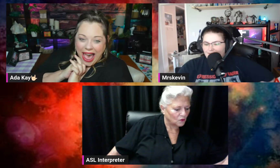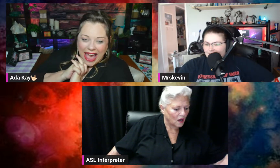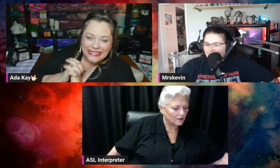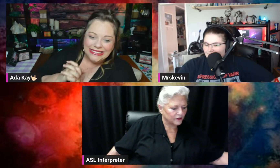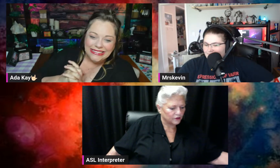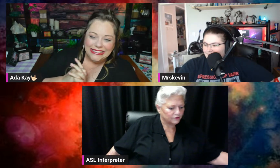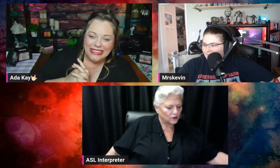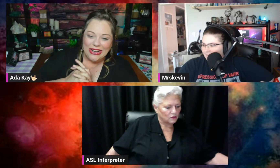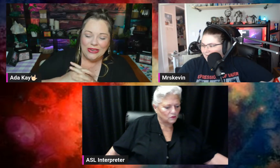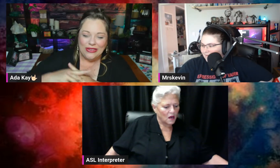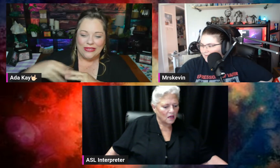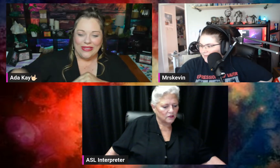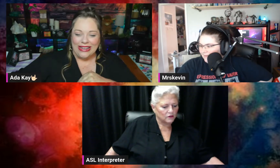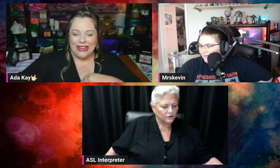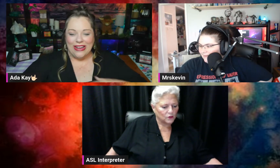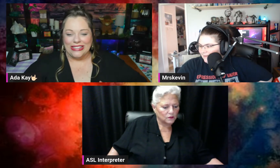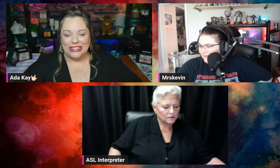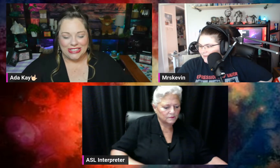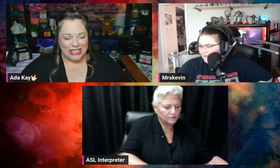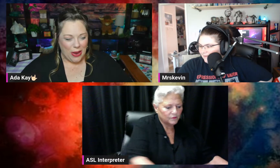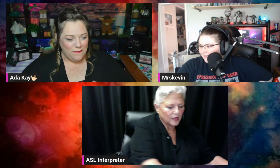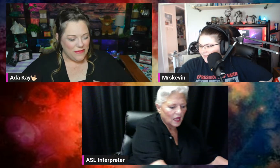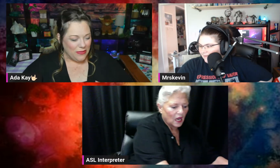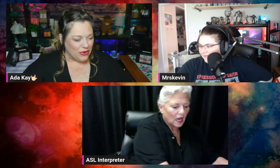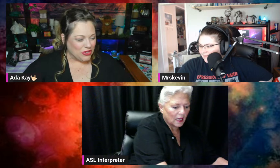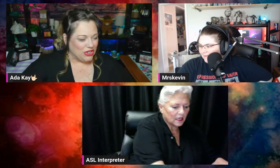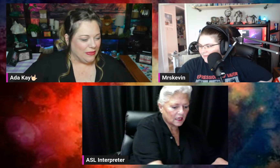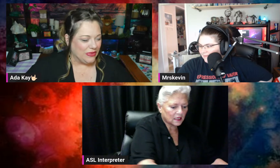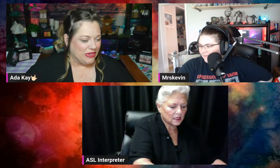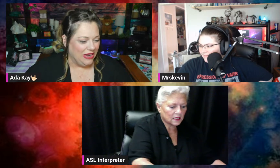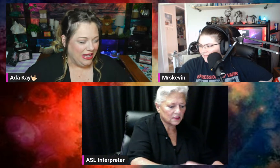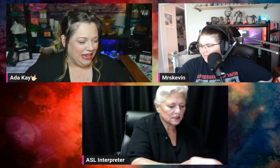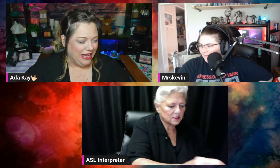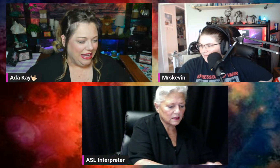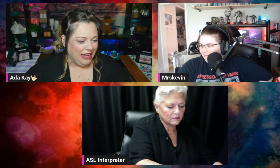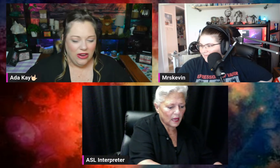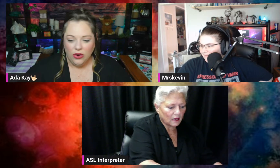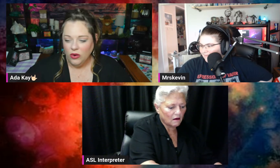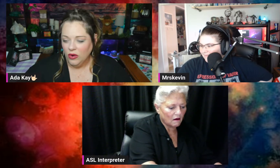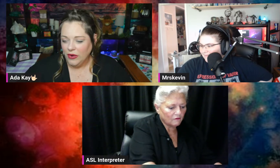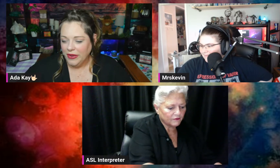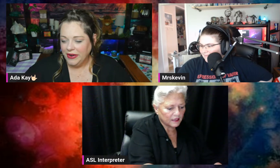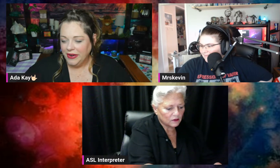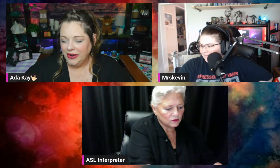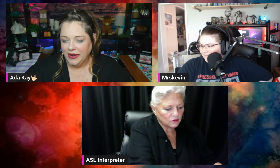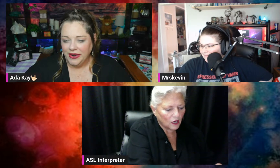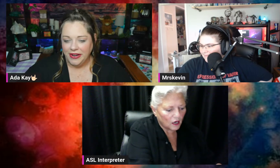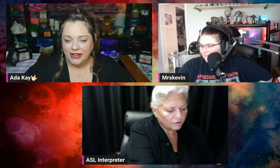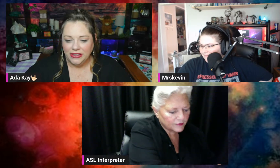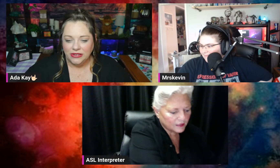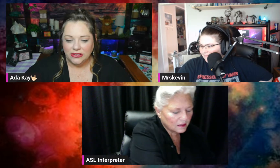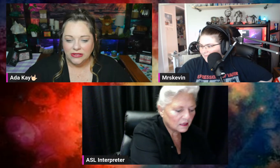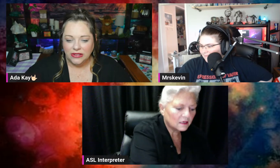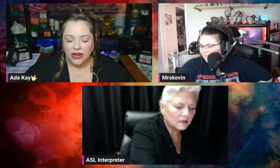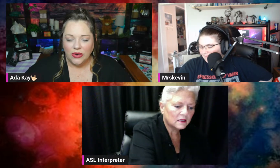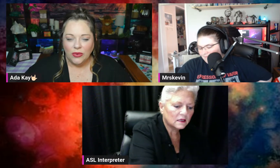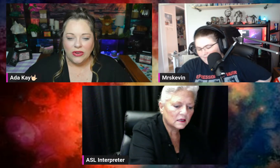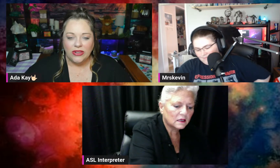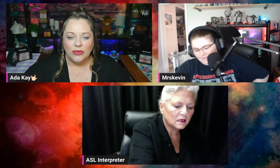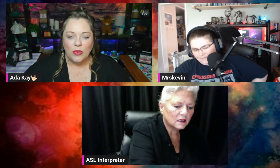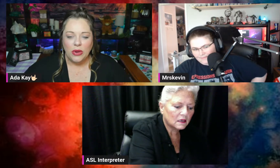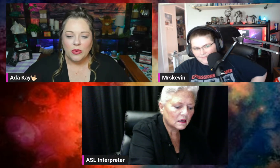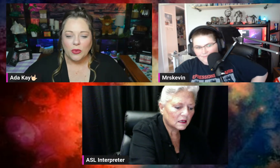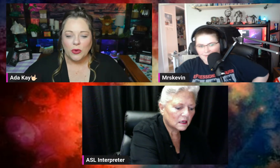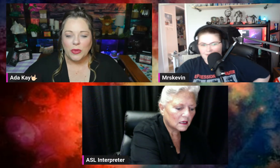Oh, wonderful, We wonderful. launched memberships. Got to let my coffee cool off.